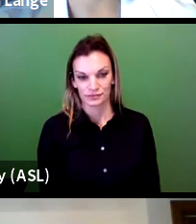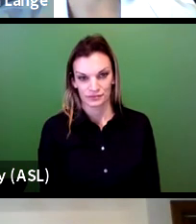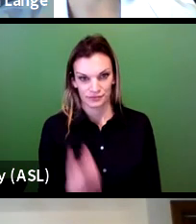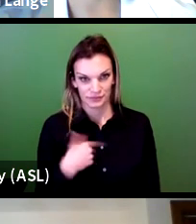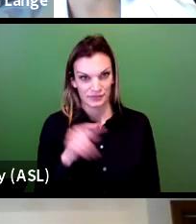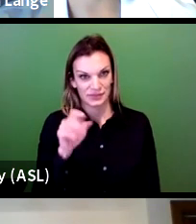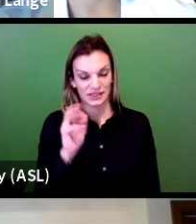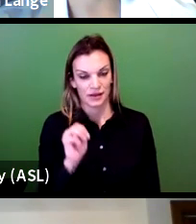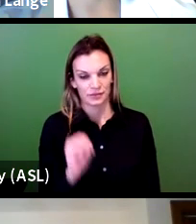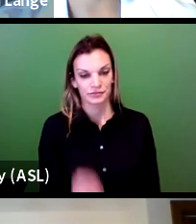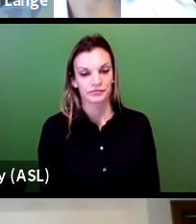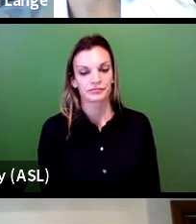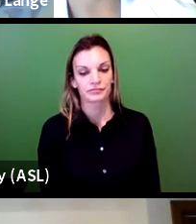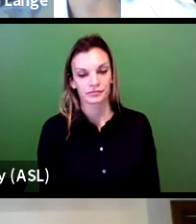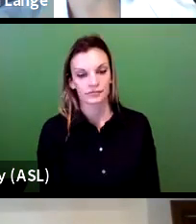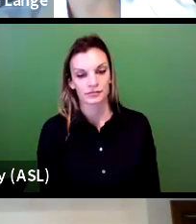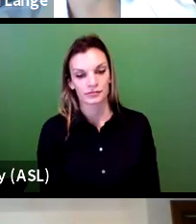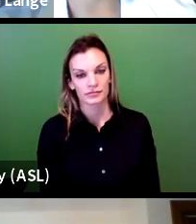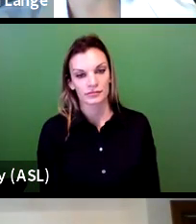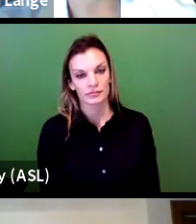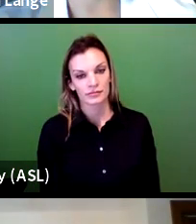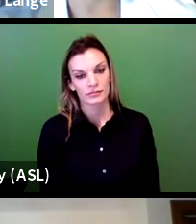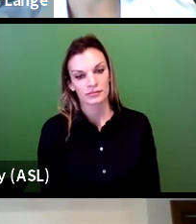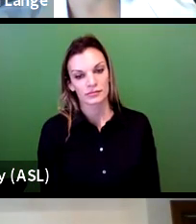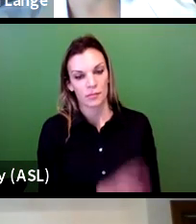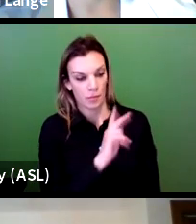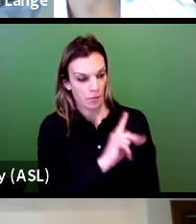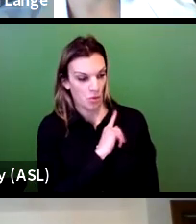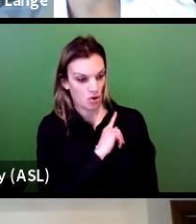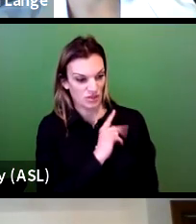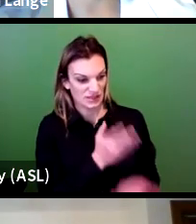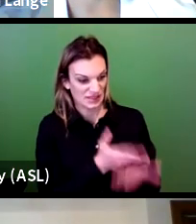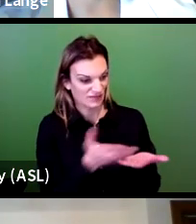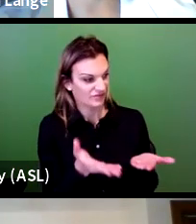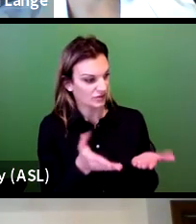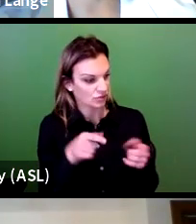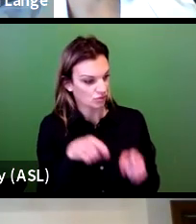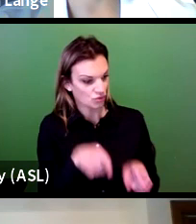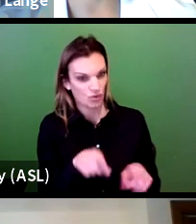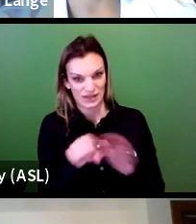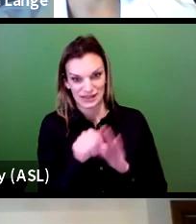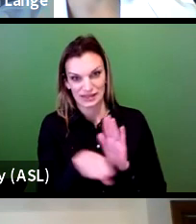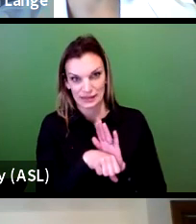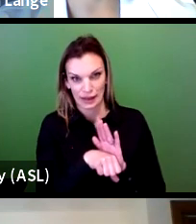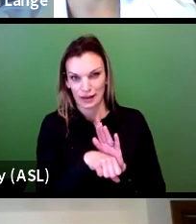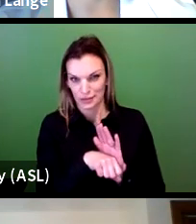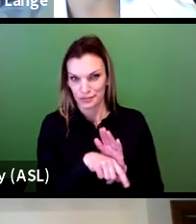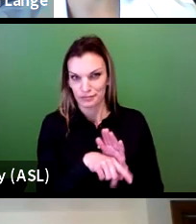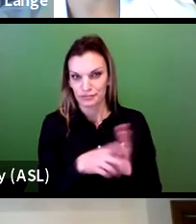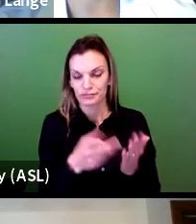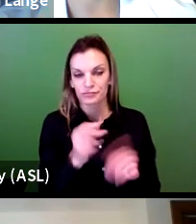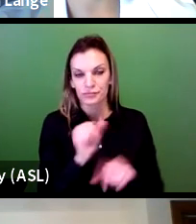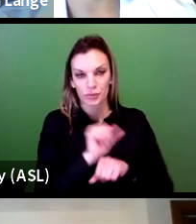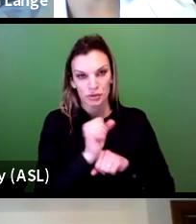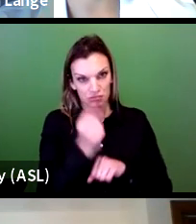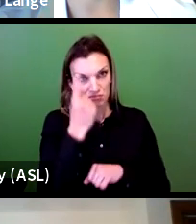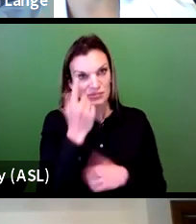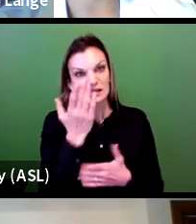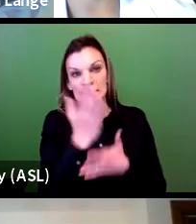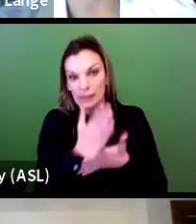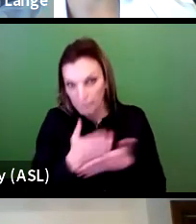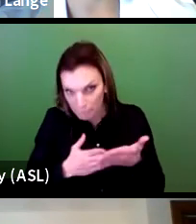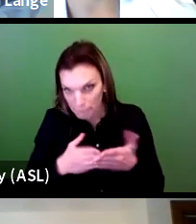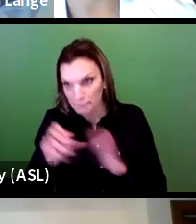Well, again, the question being using personal devices to do state business. That's not uncommon. Some agencies provide